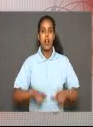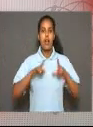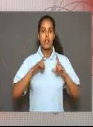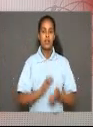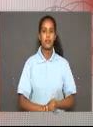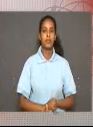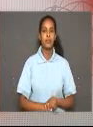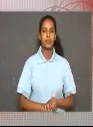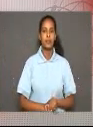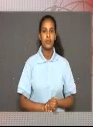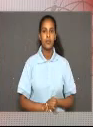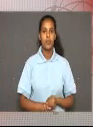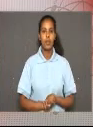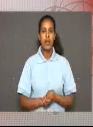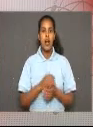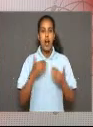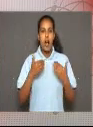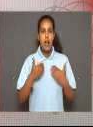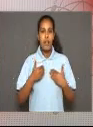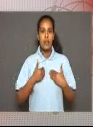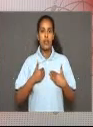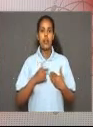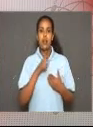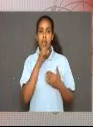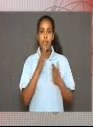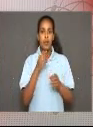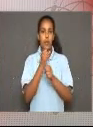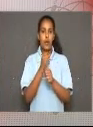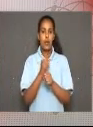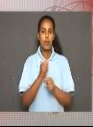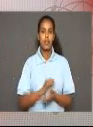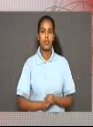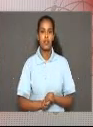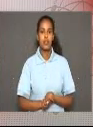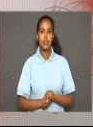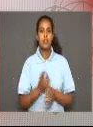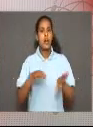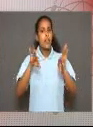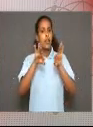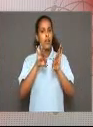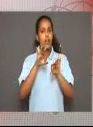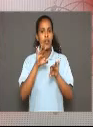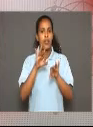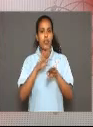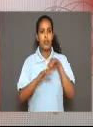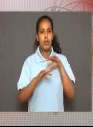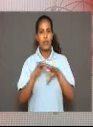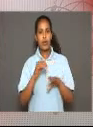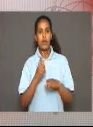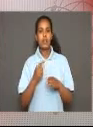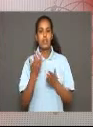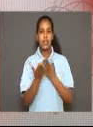life. Having reliable employment, the availability of